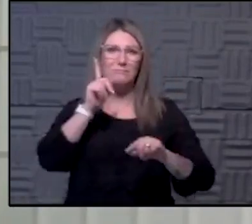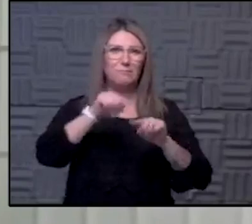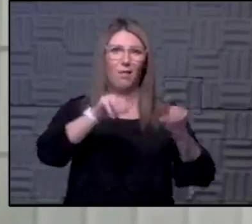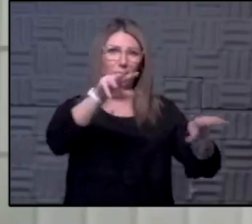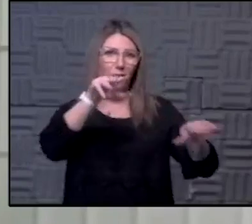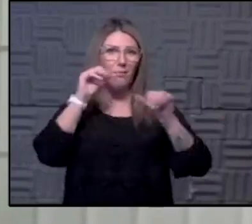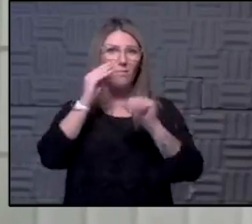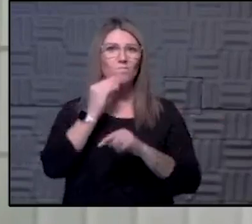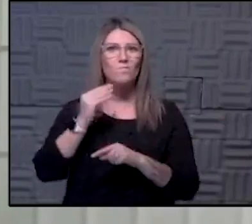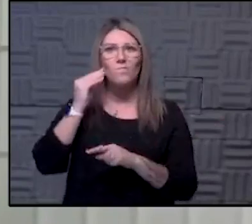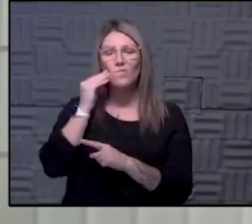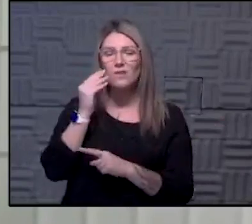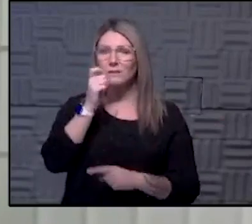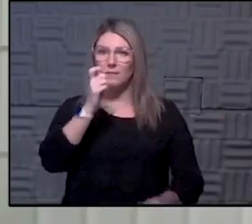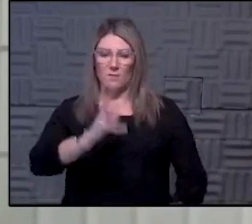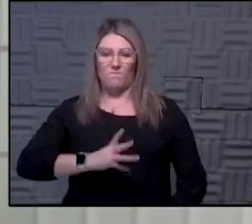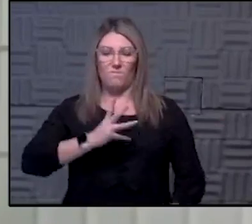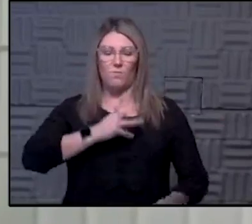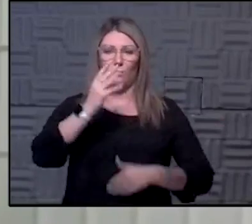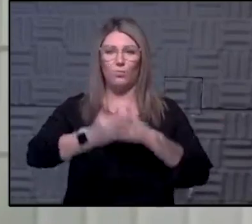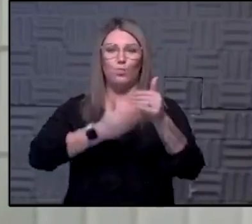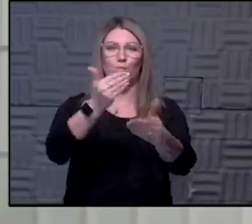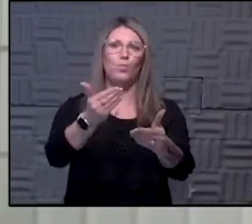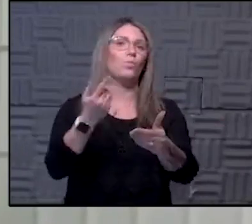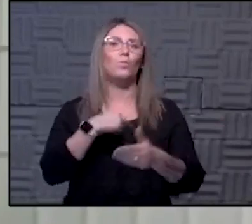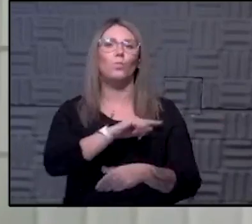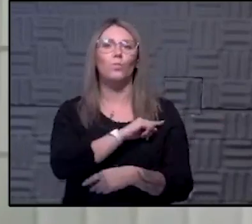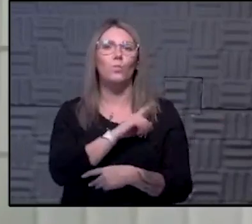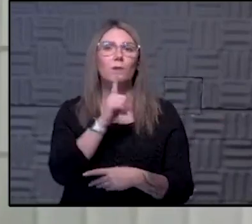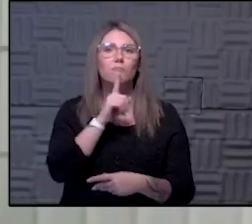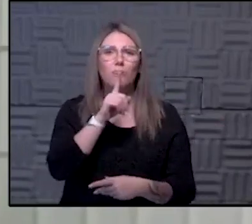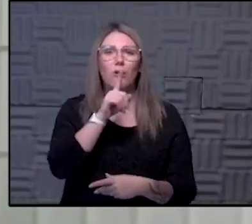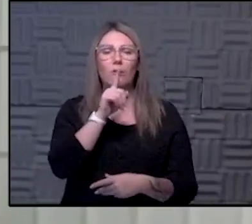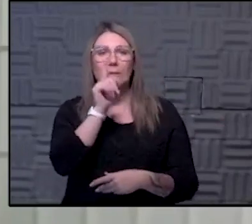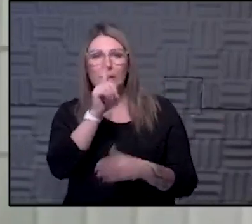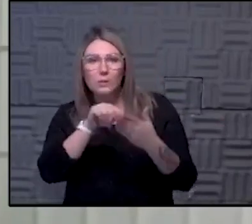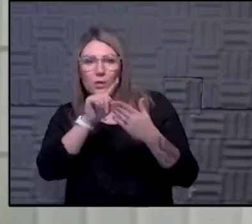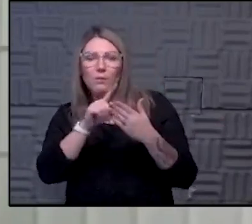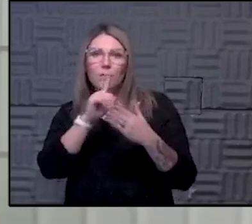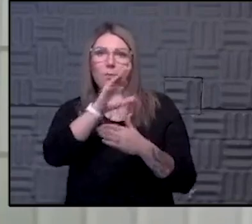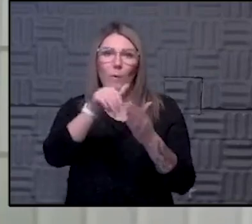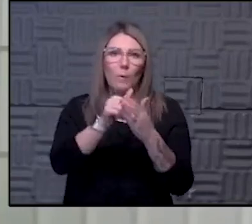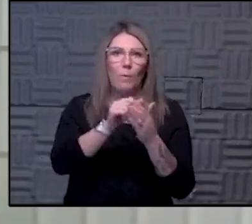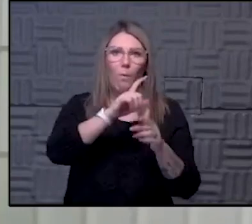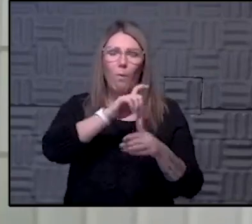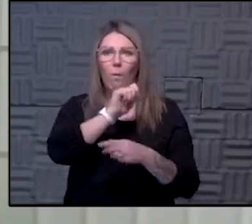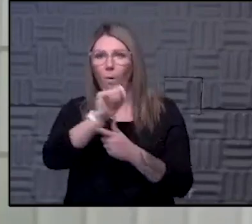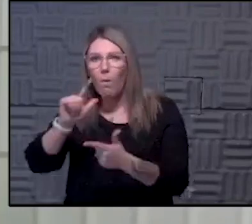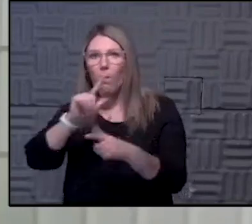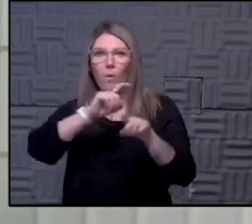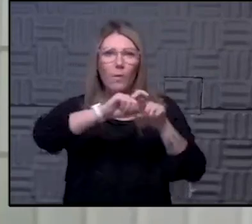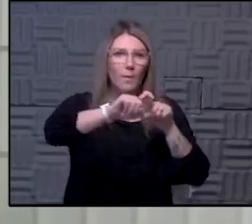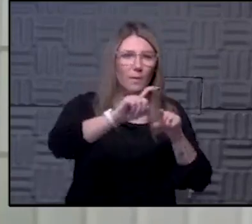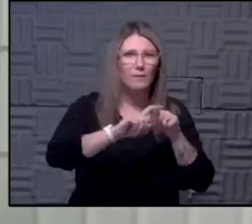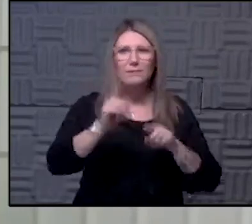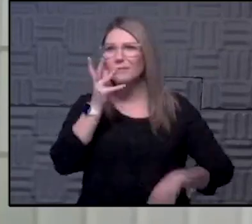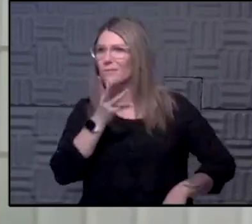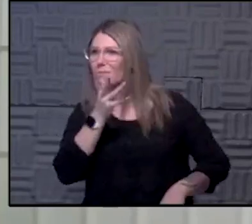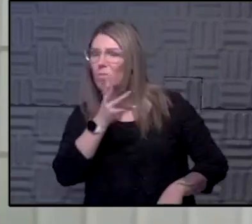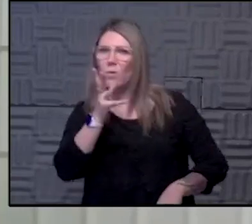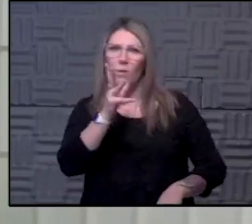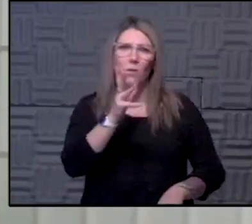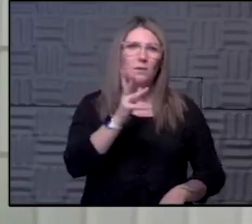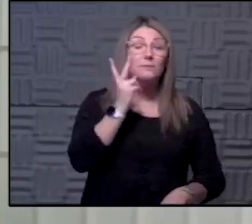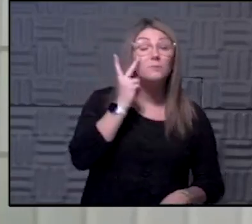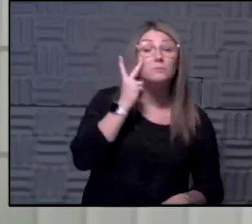now, even though that isn't a formalized process, we are checking with each caller who we serve and all of our enrolled clients to see if they're homebound,